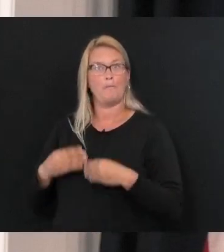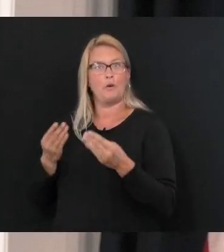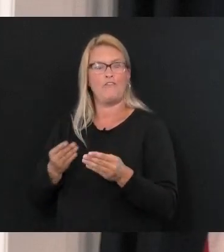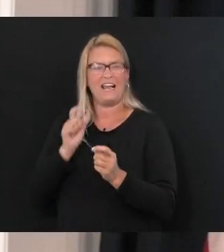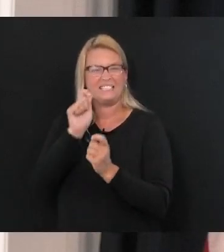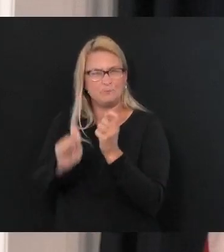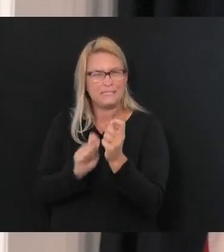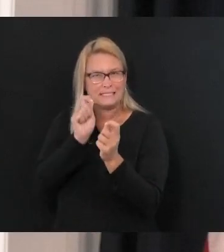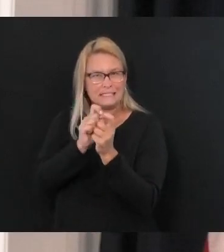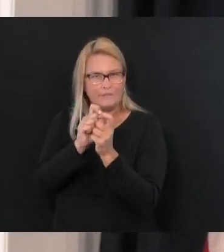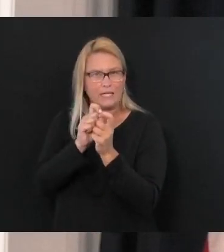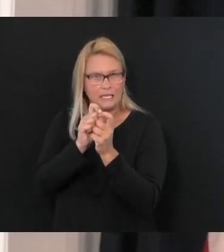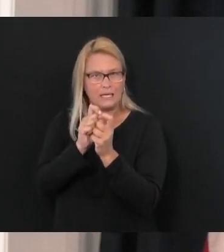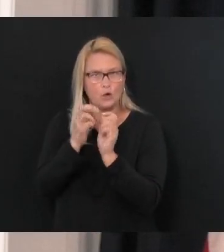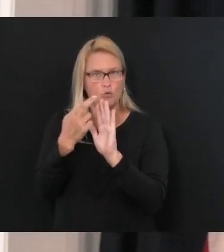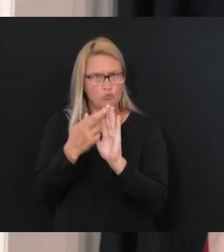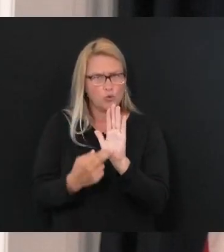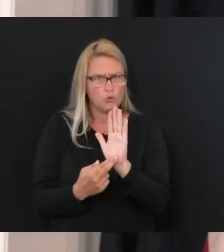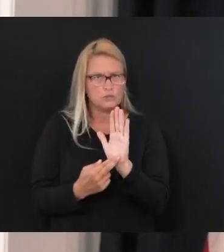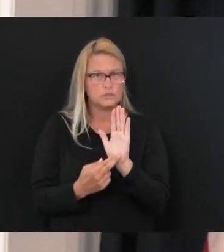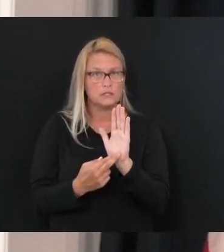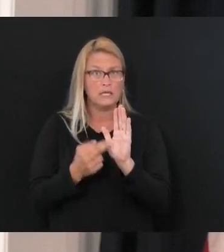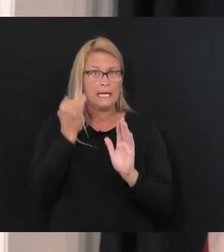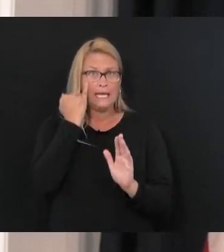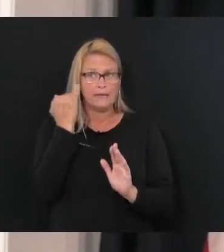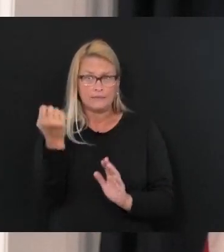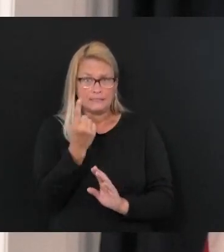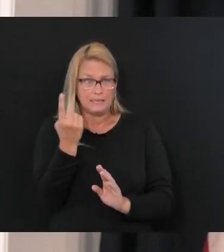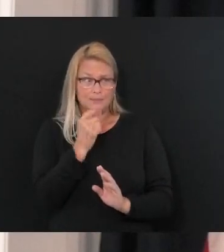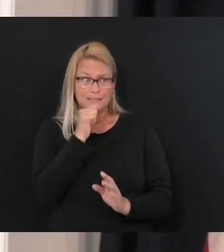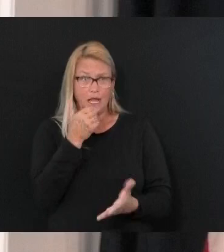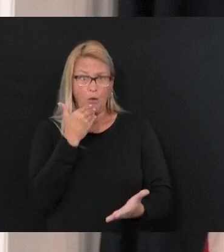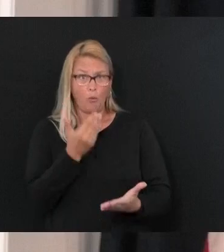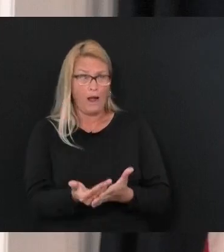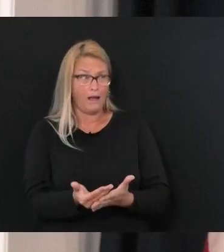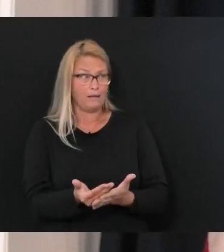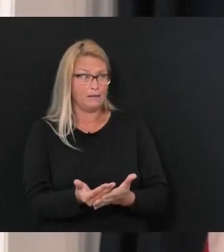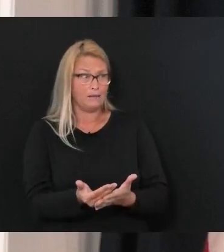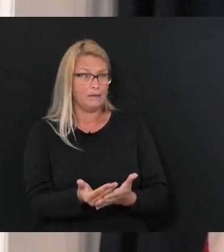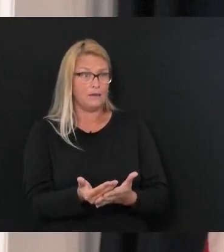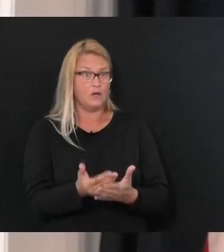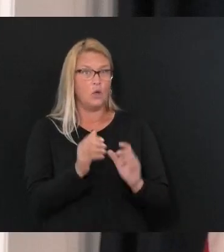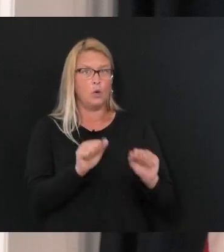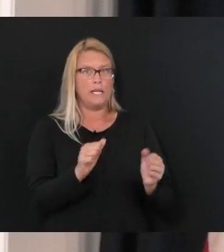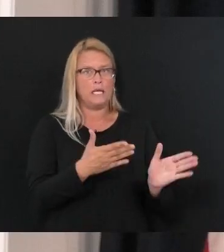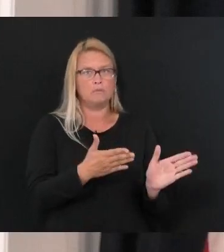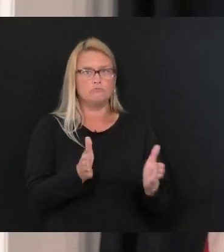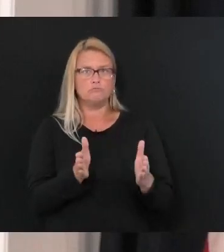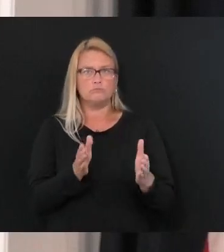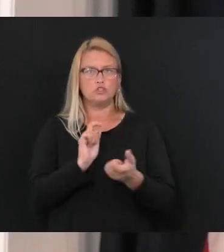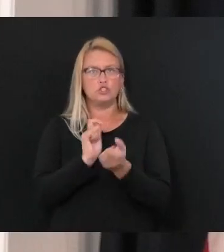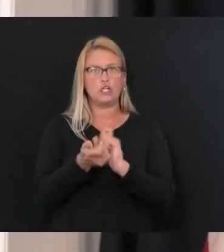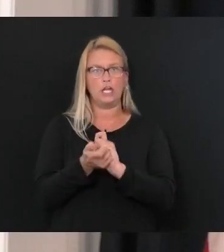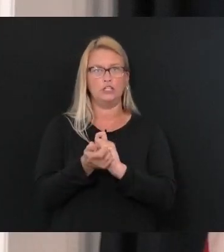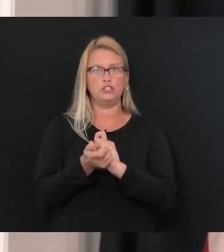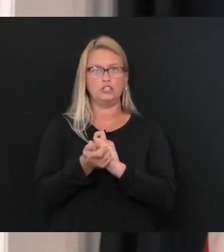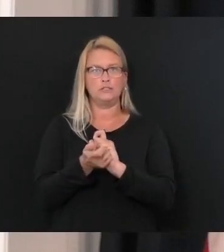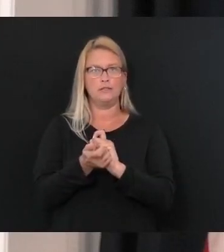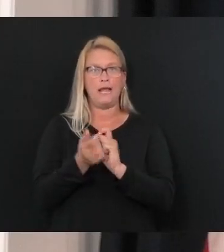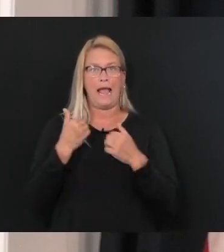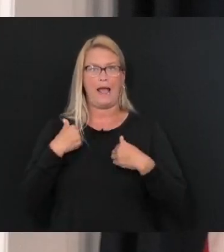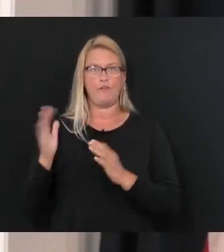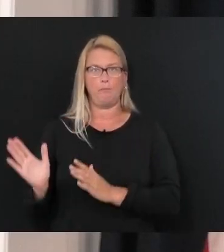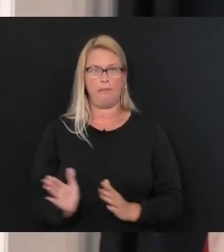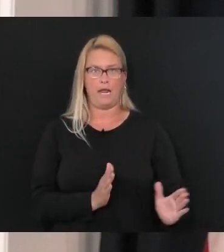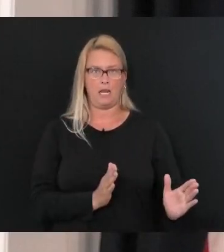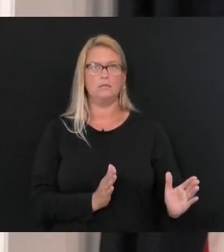guidance that if something is not going as well as we would hope, that we're able to pivot rapidly and with agility and